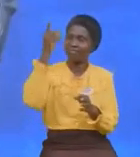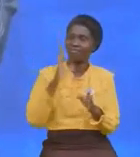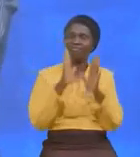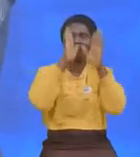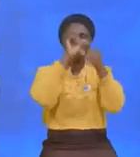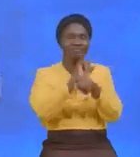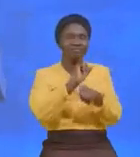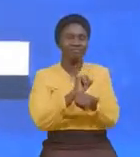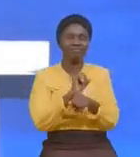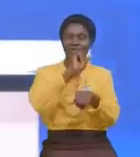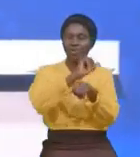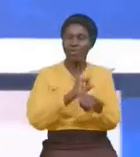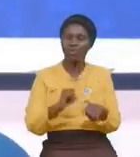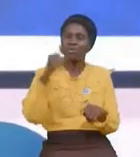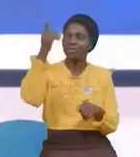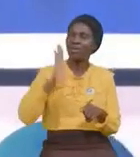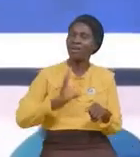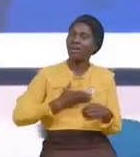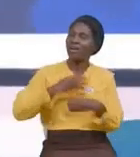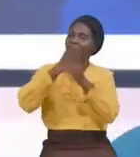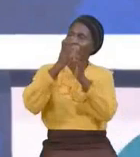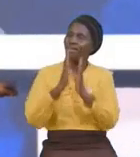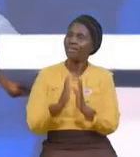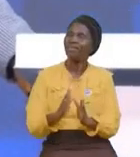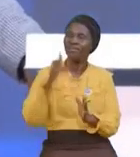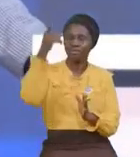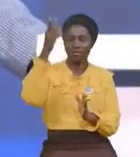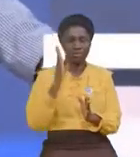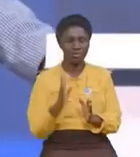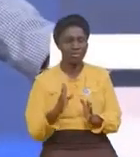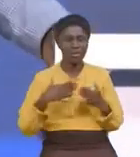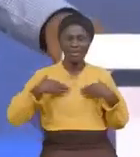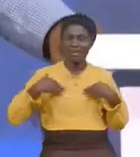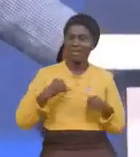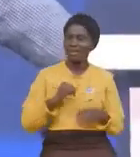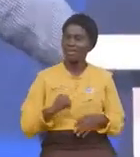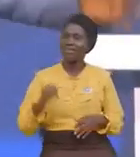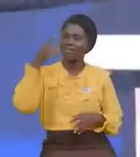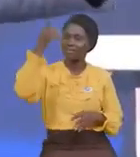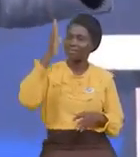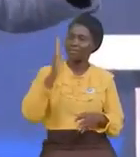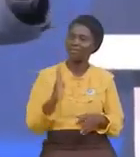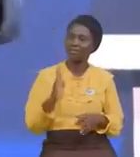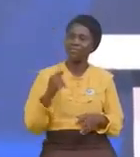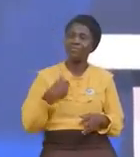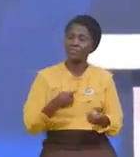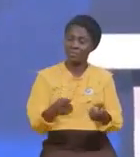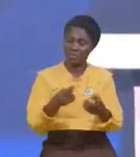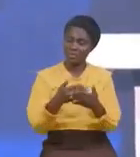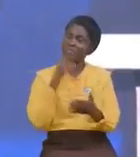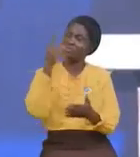working God. Our creator God. Healing God. We come before you and